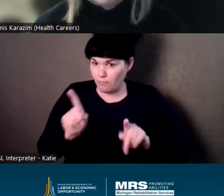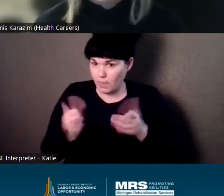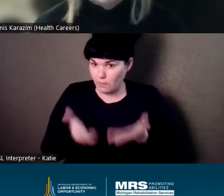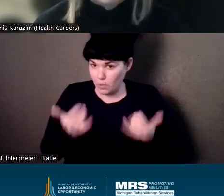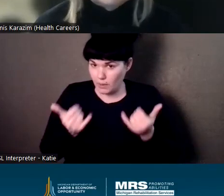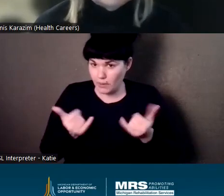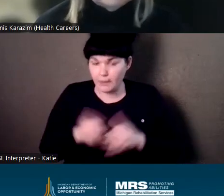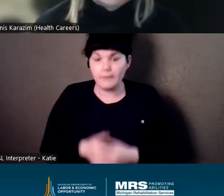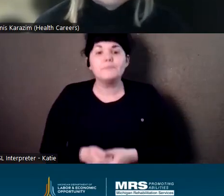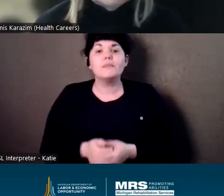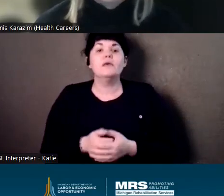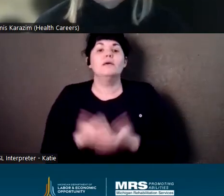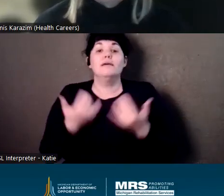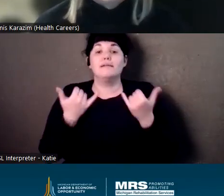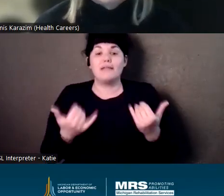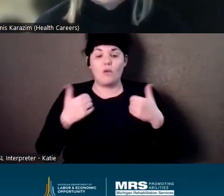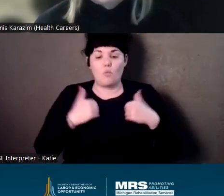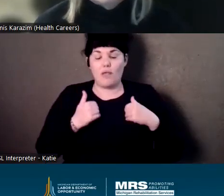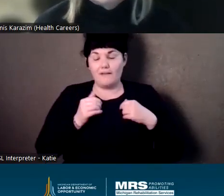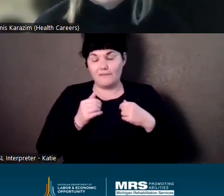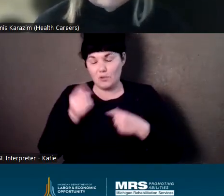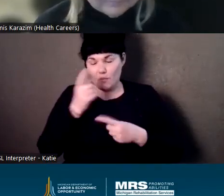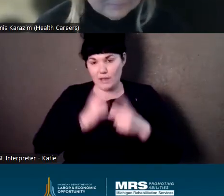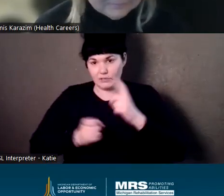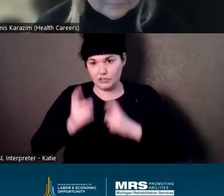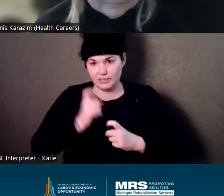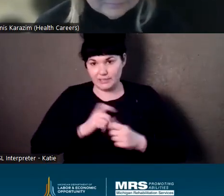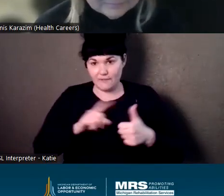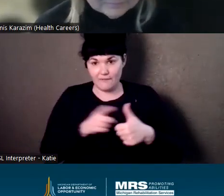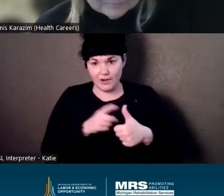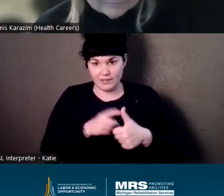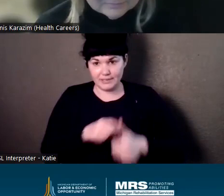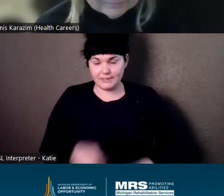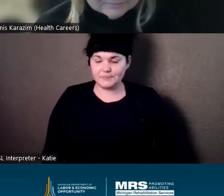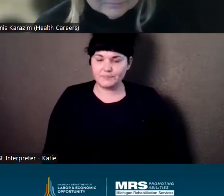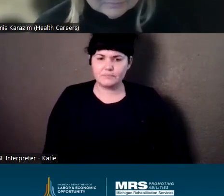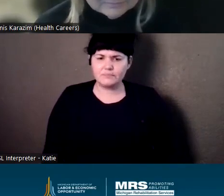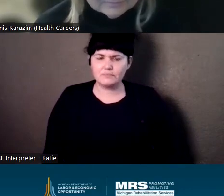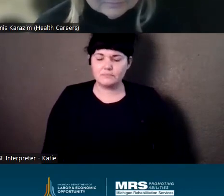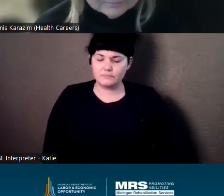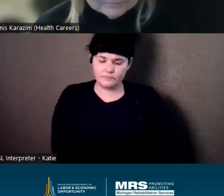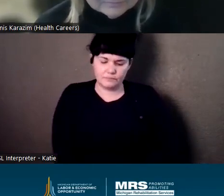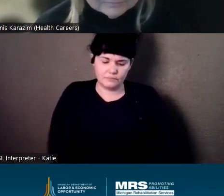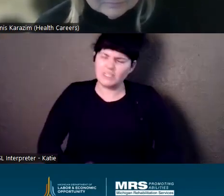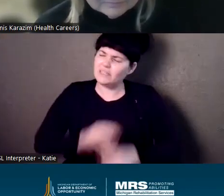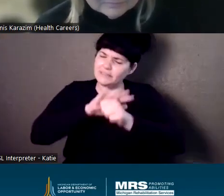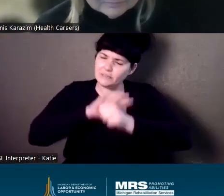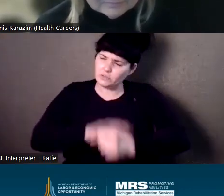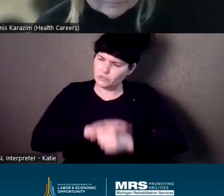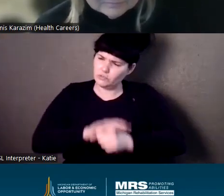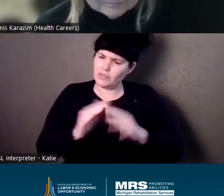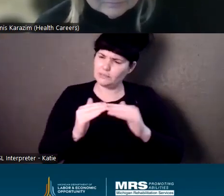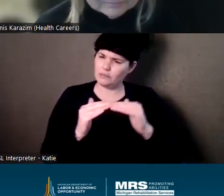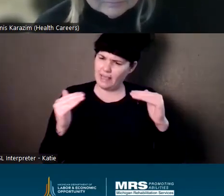then we have some questions. The first one is the level of stress different for patient